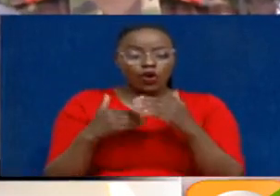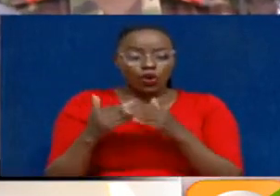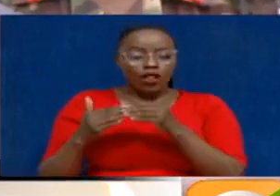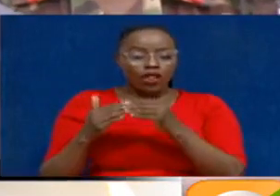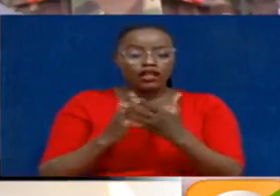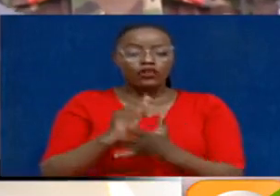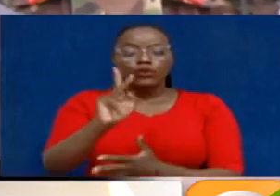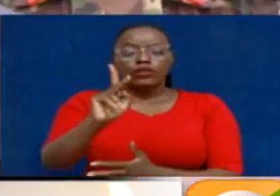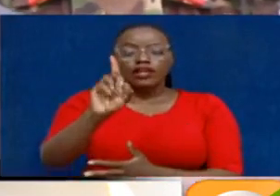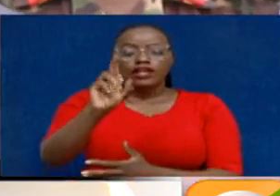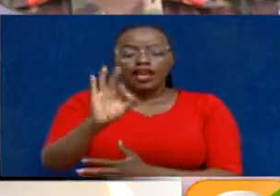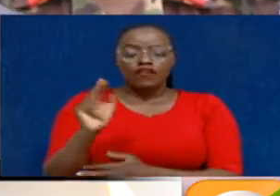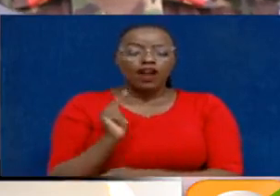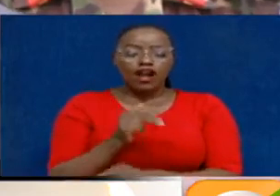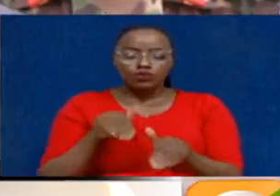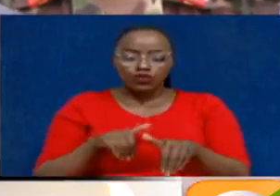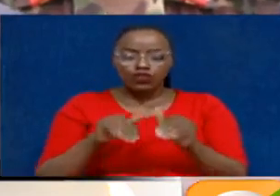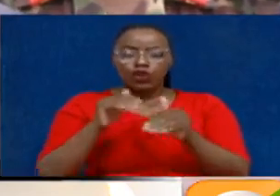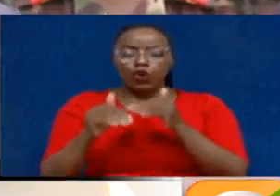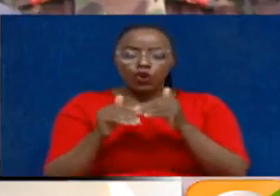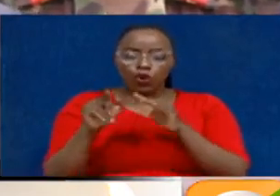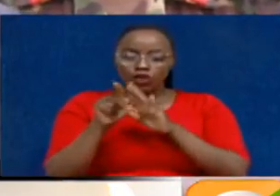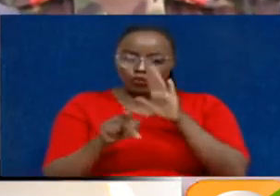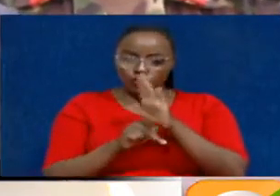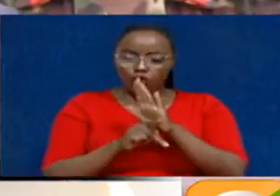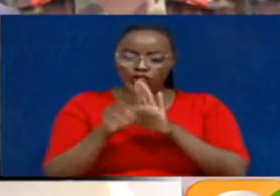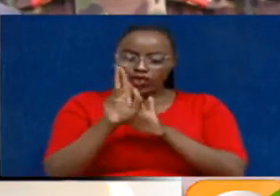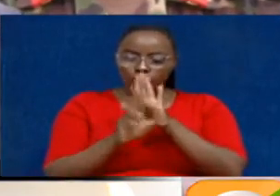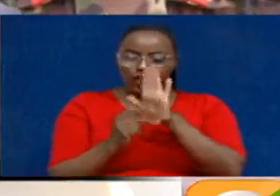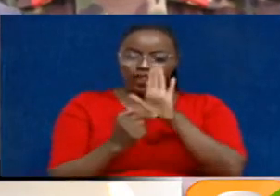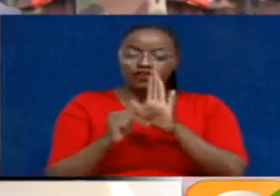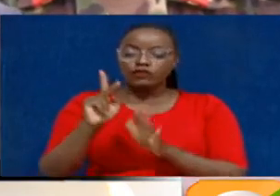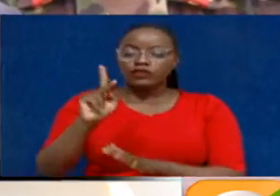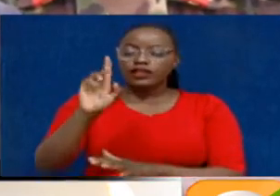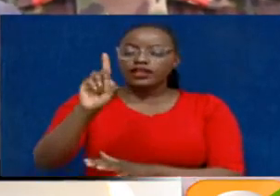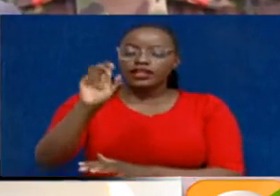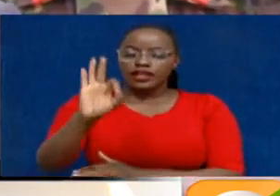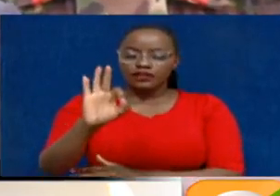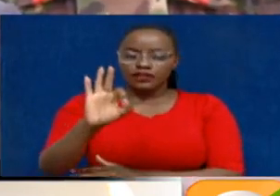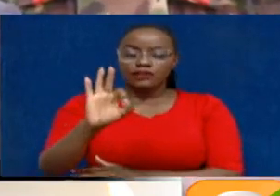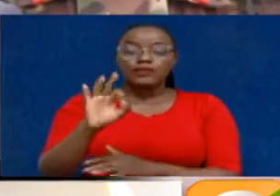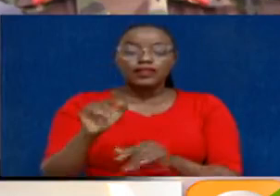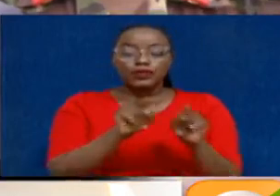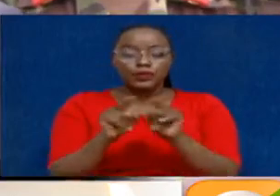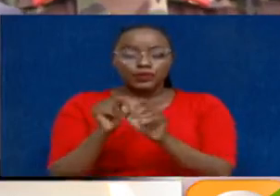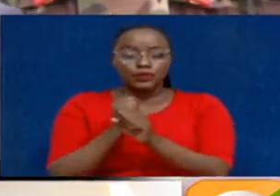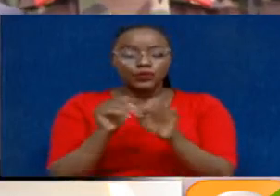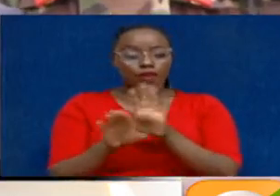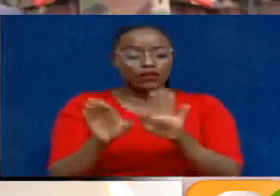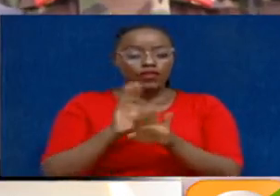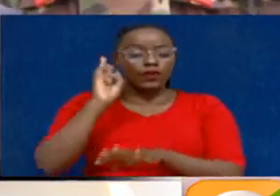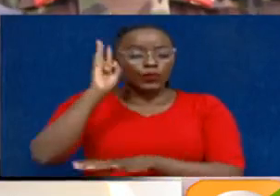led by the KDF, and we observe the protocols of the Kenya Defense Forces. We will do